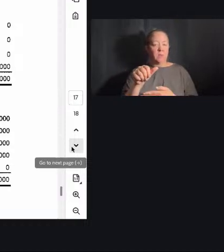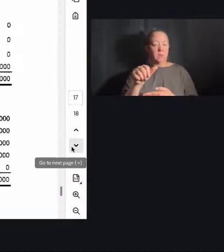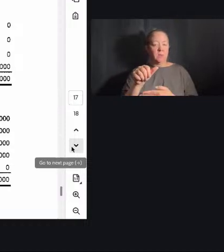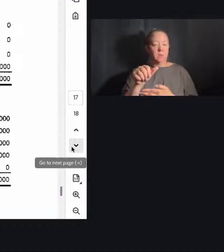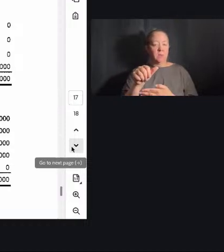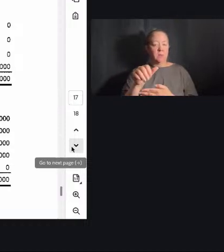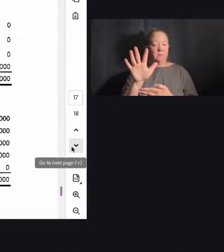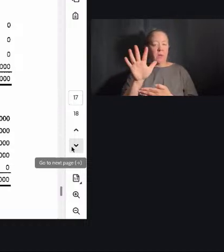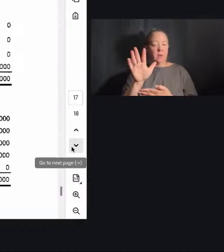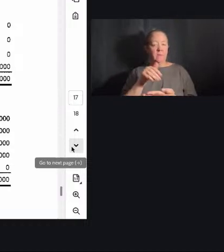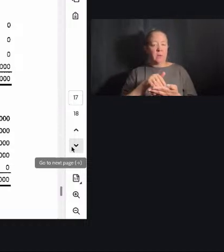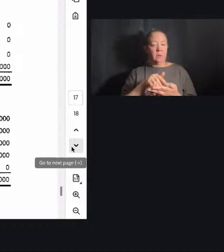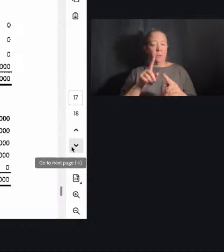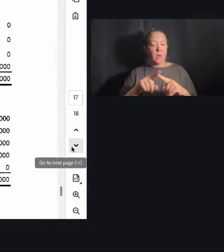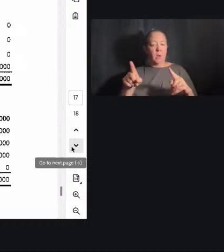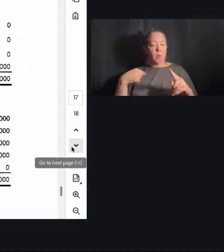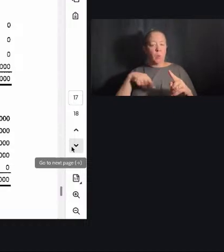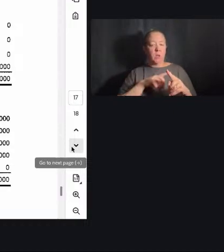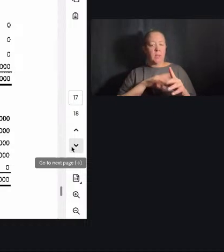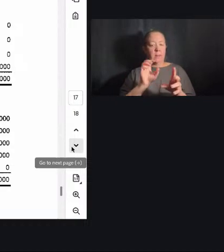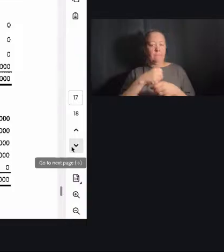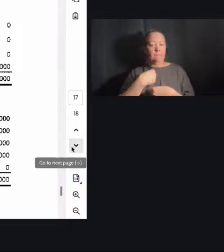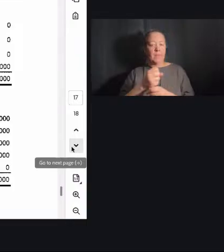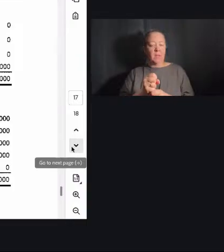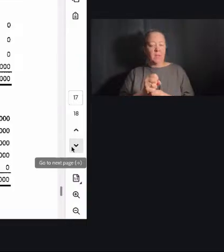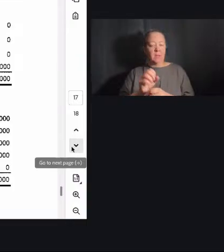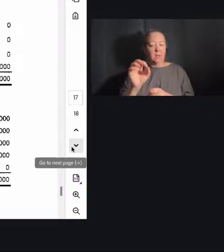made $671.